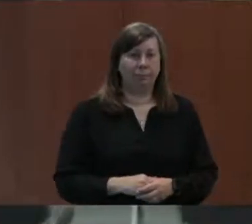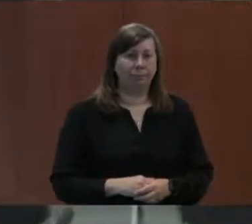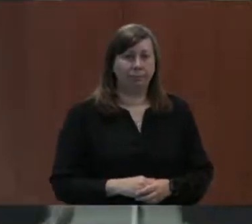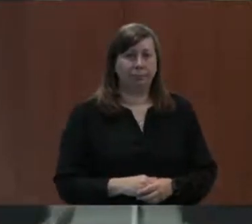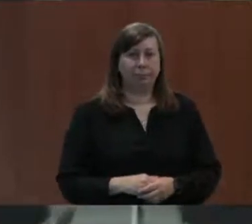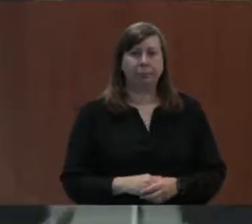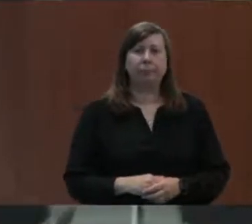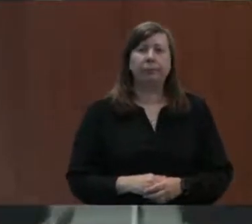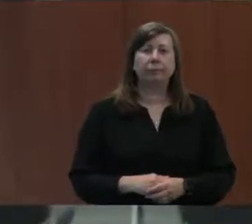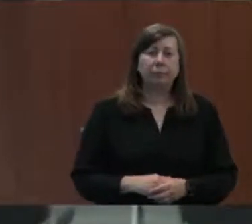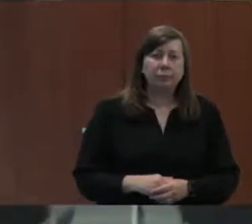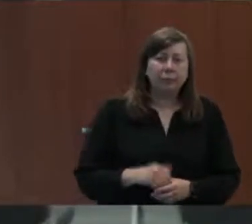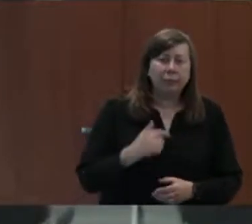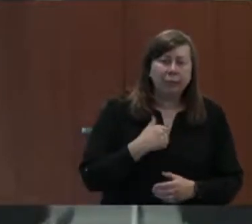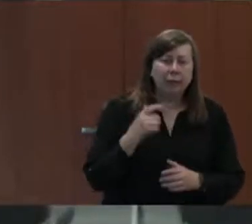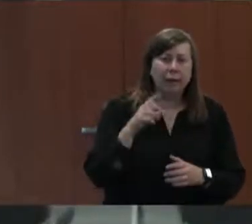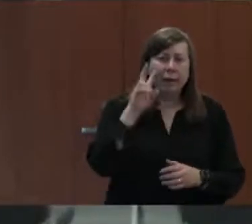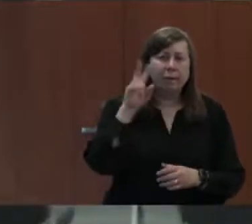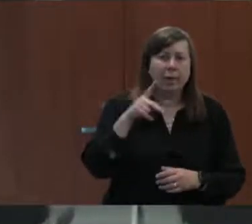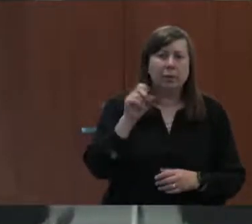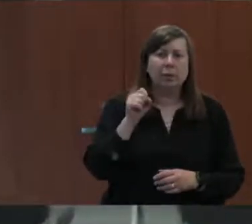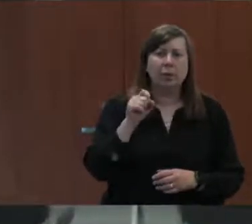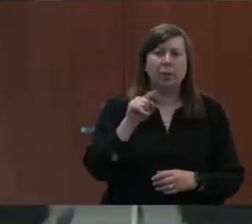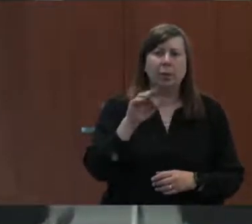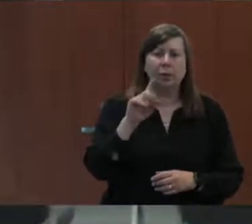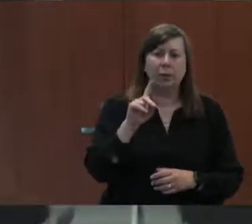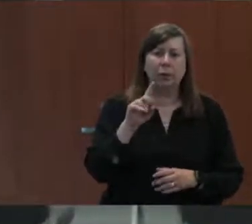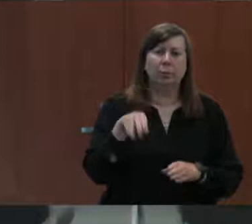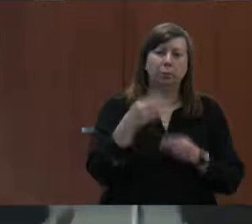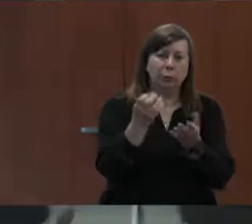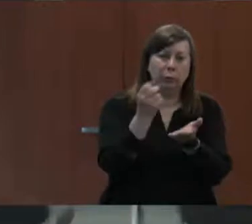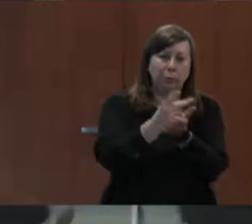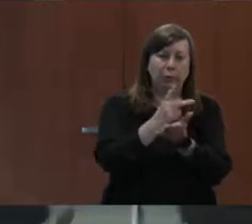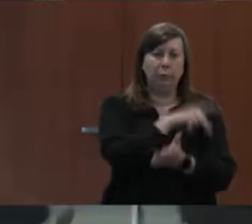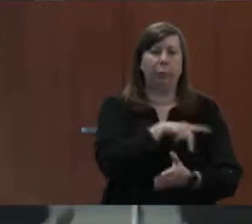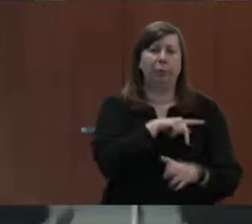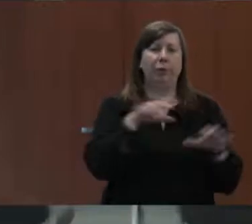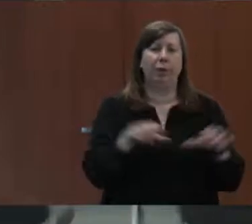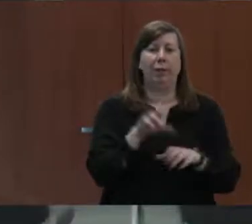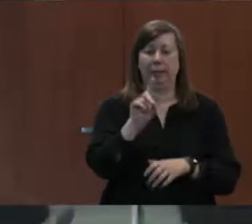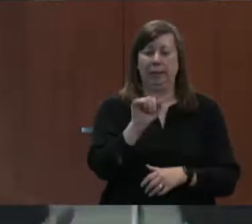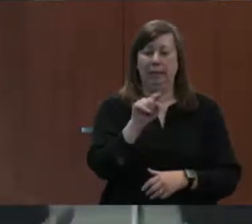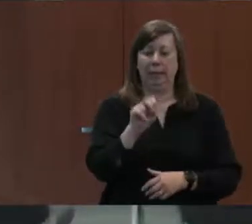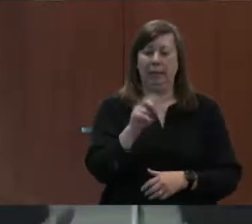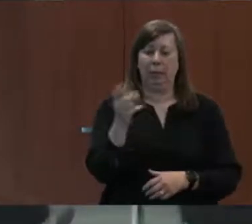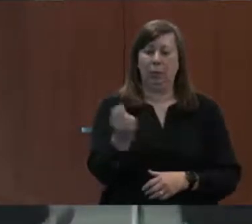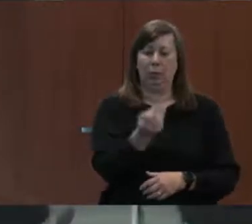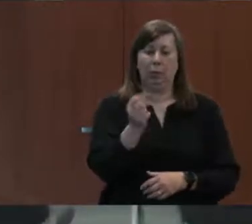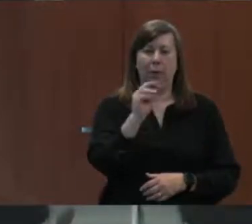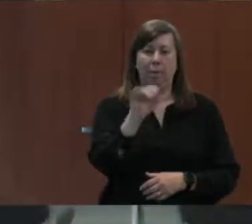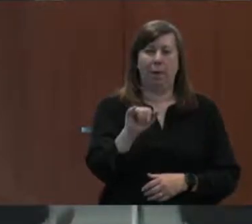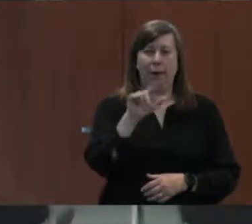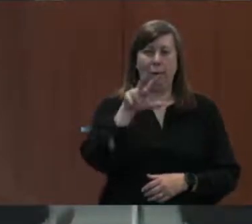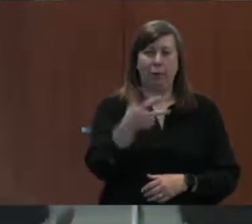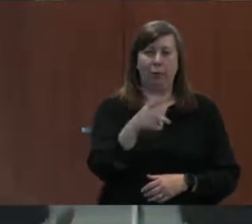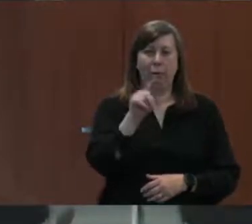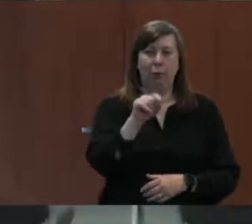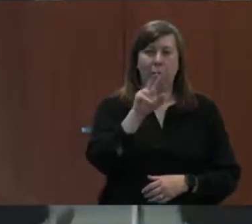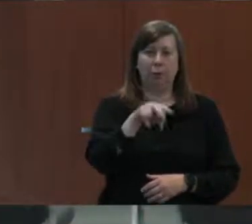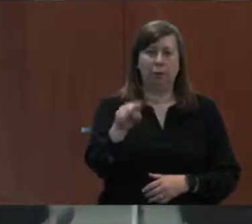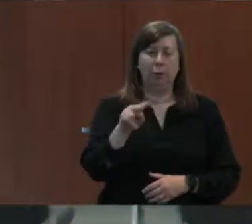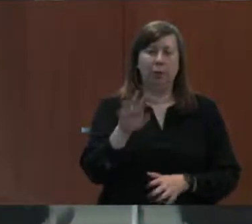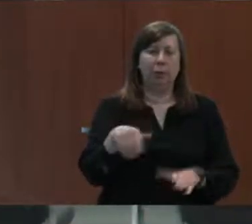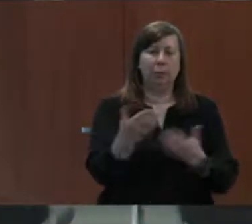motion? Vice President Stauffer, I move to approve the personnel actions dated Tuesday, May 3rd, 2022,